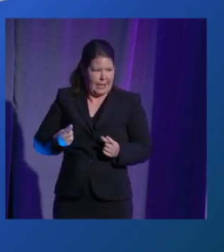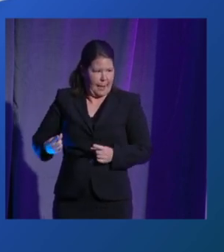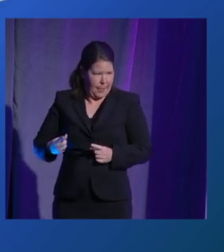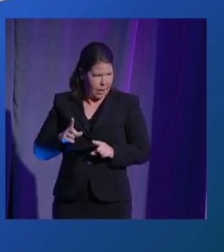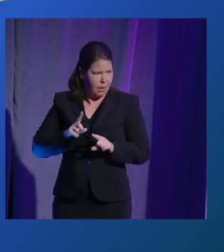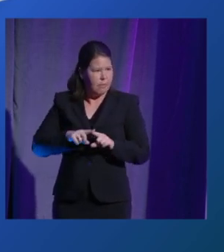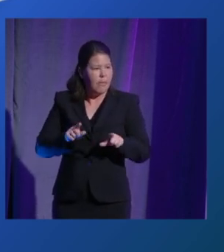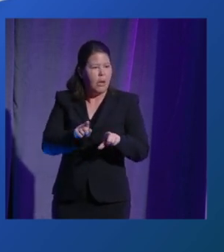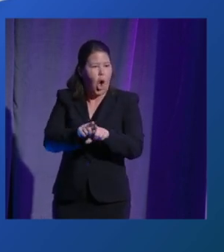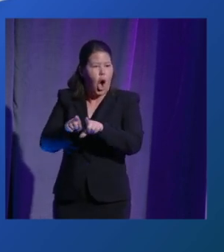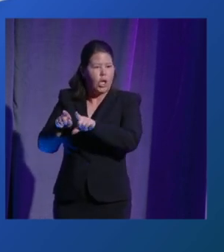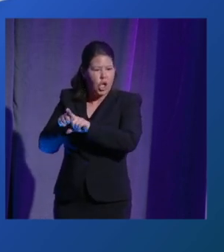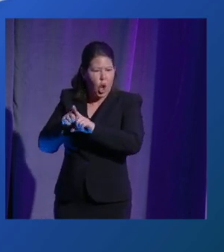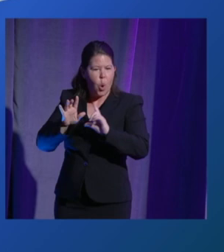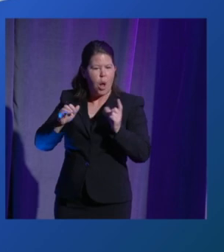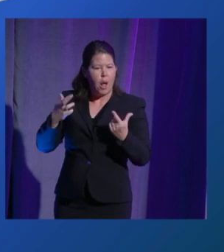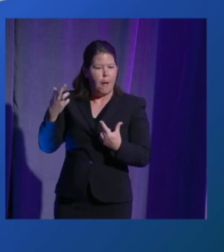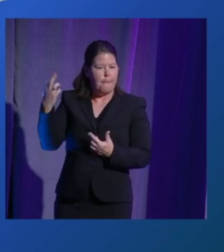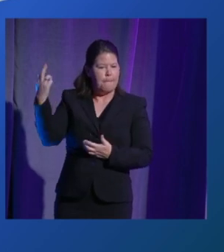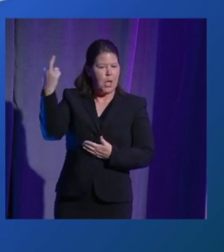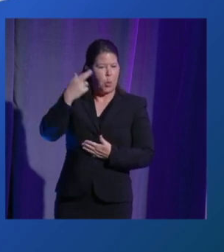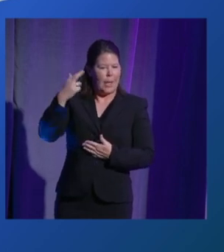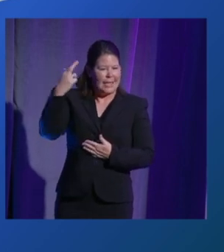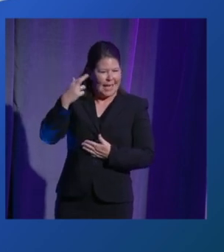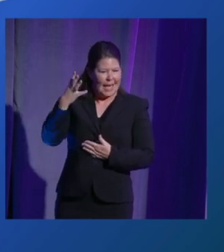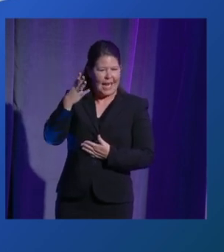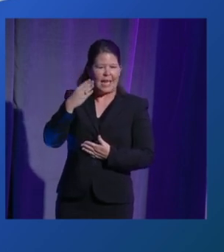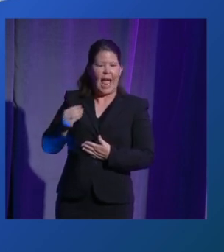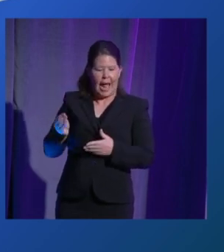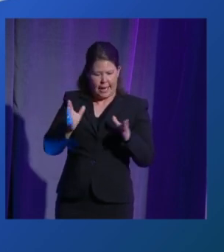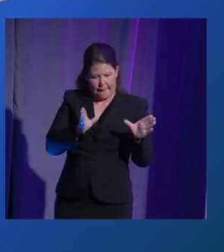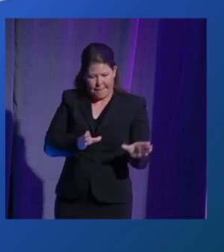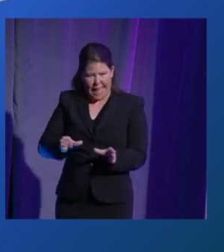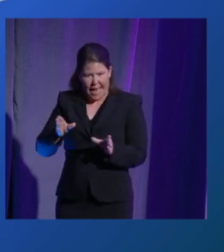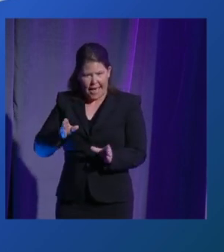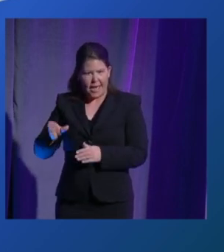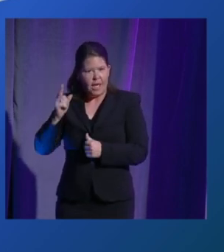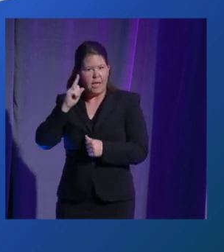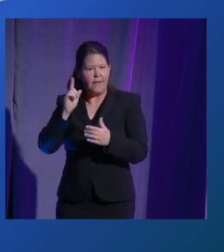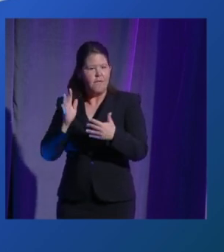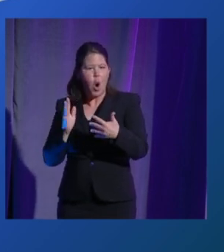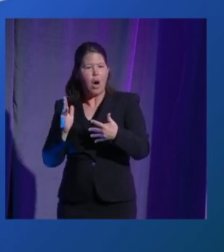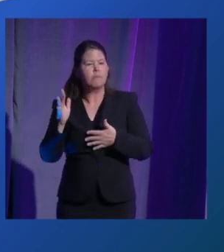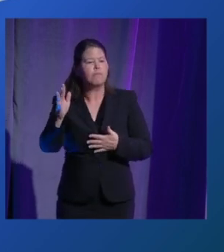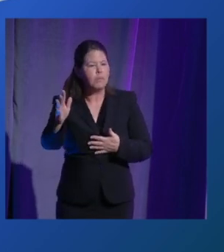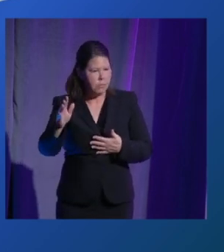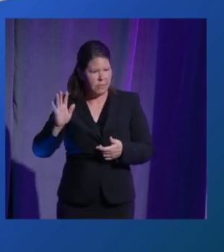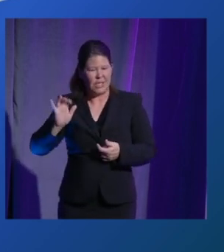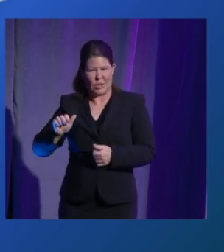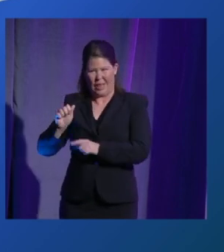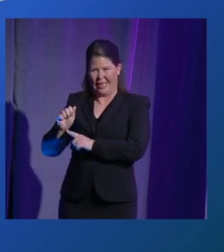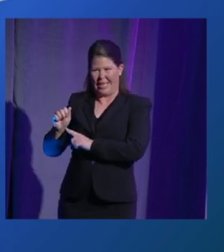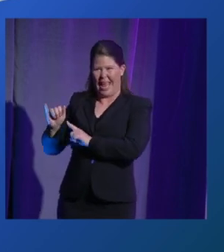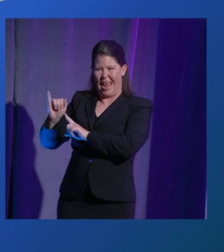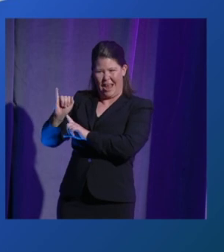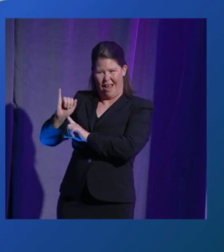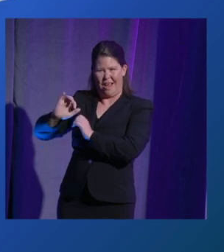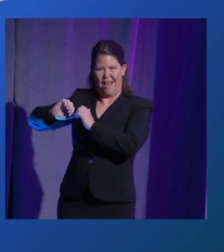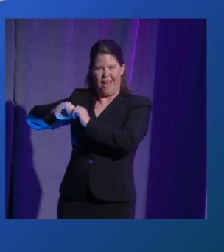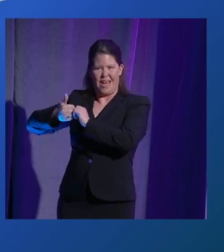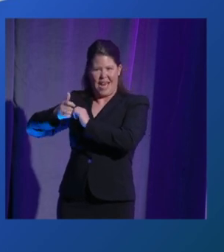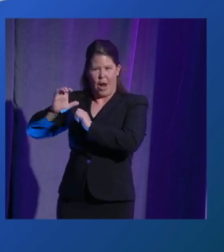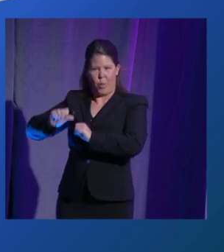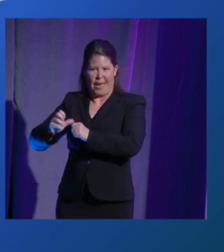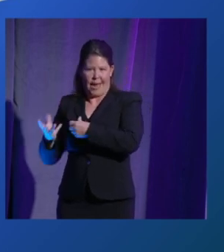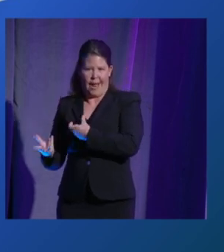planning and reasoning with scenarios that we've not yet seen so that kind of AI is what excites me and I think this discussion is very